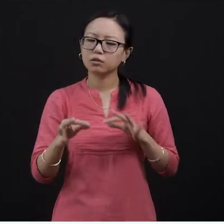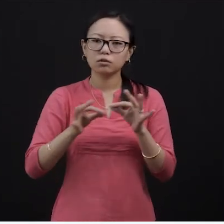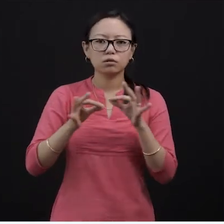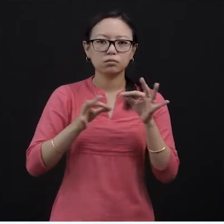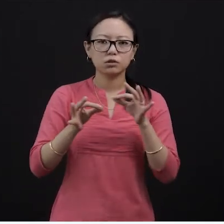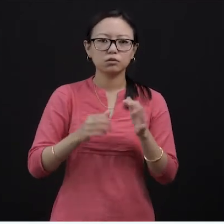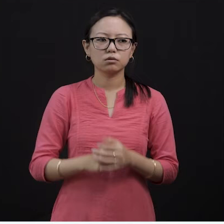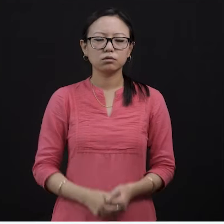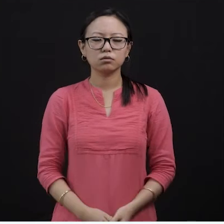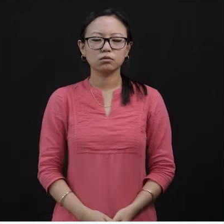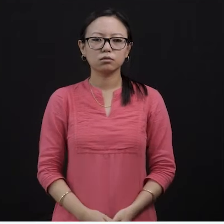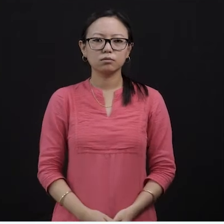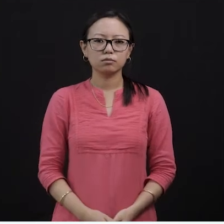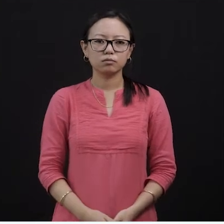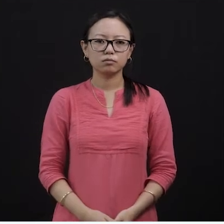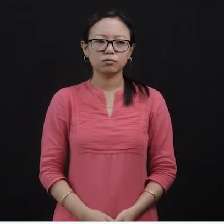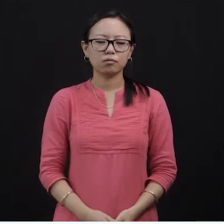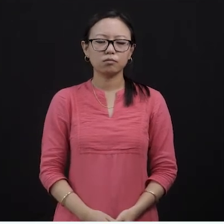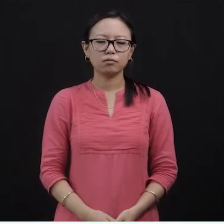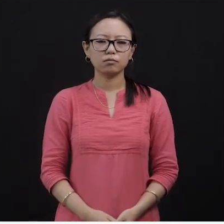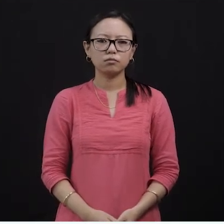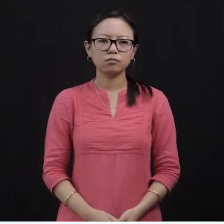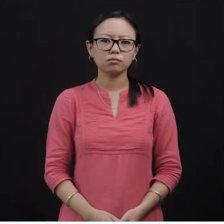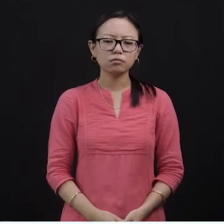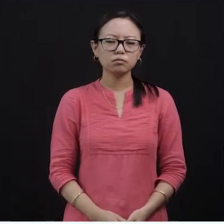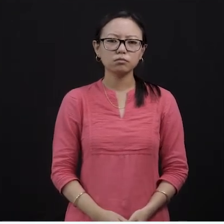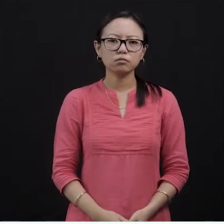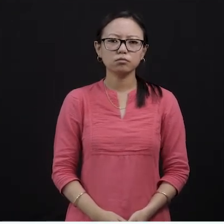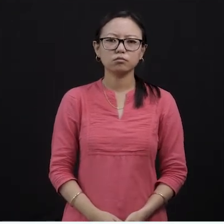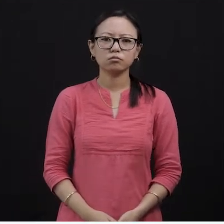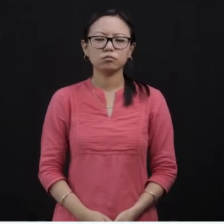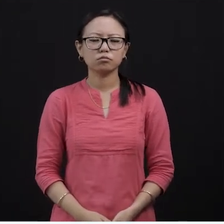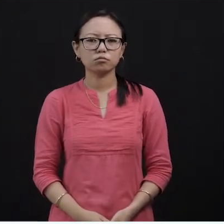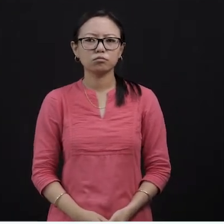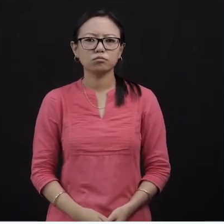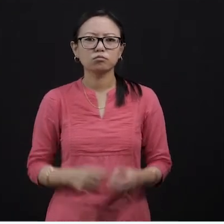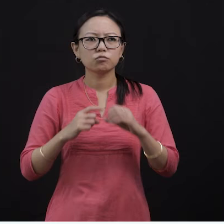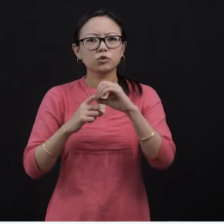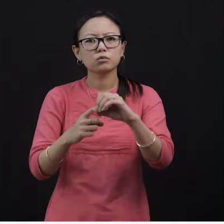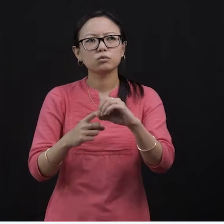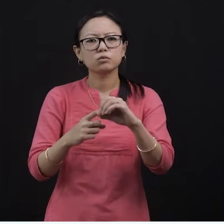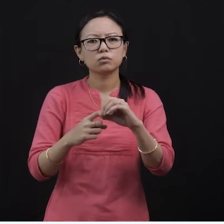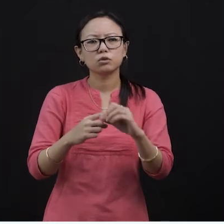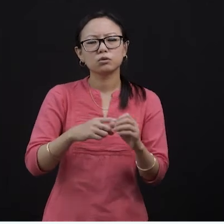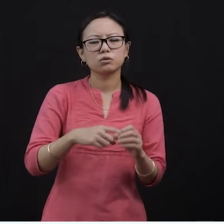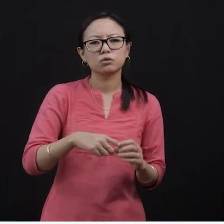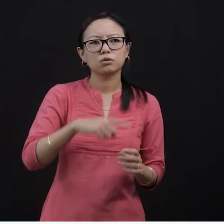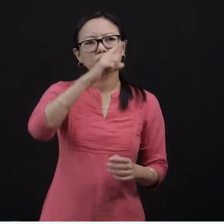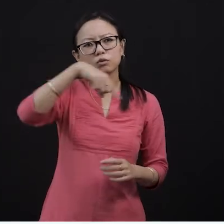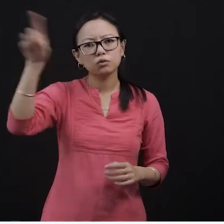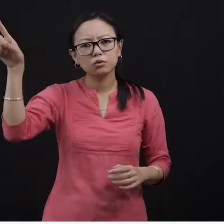Okay? Now, just like students, we have, whenever it's a true or false, you have to answer either it's true or